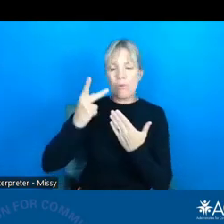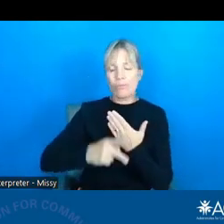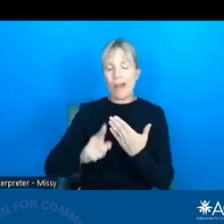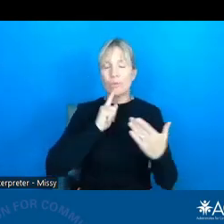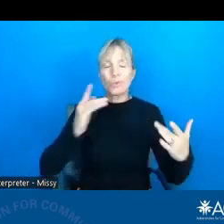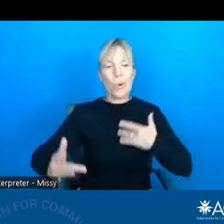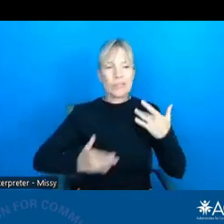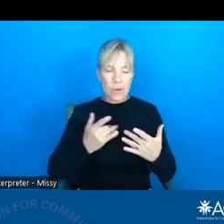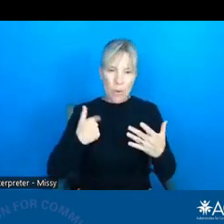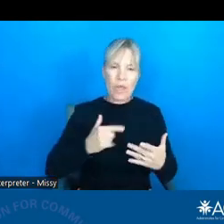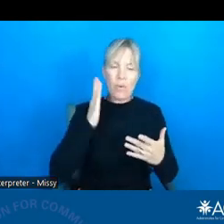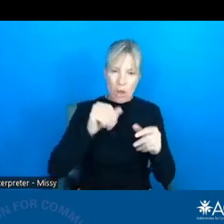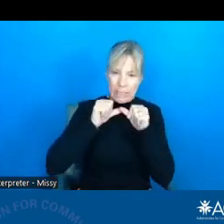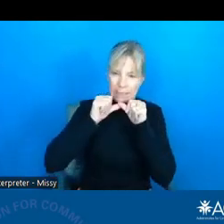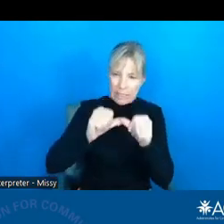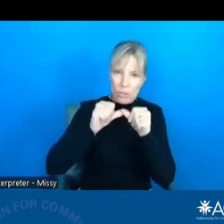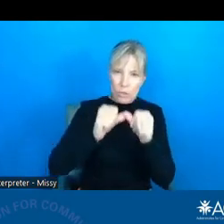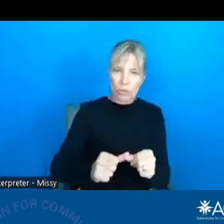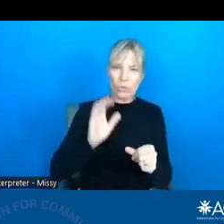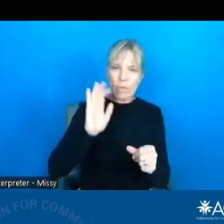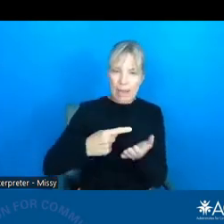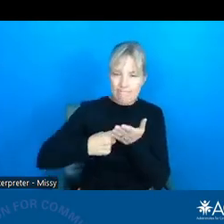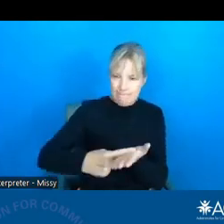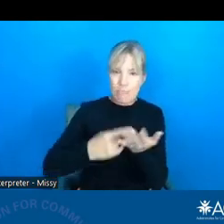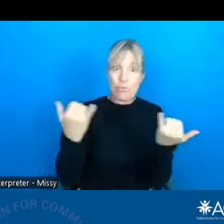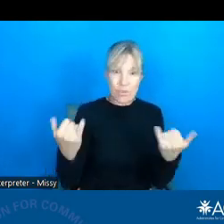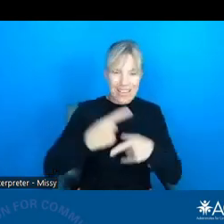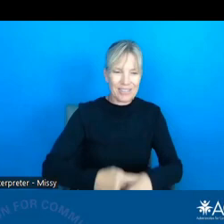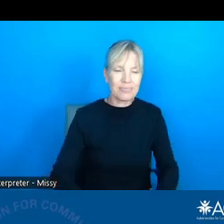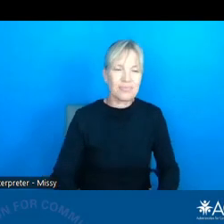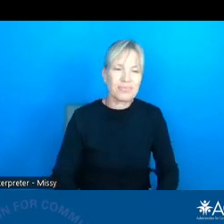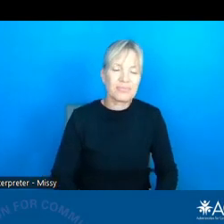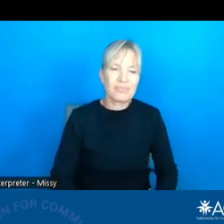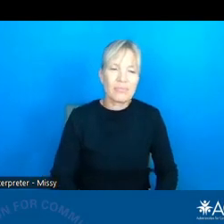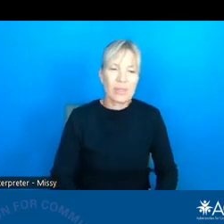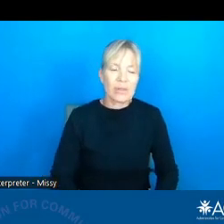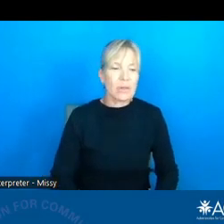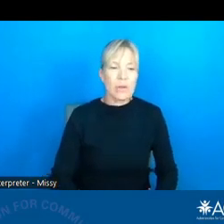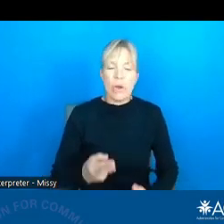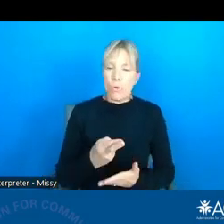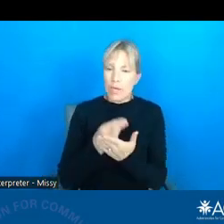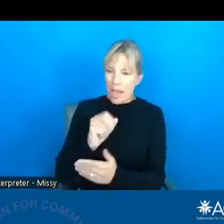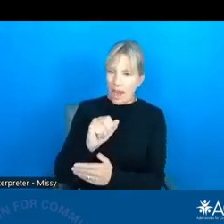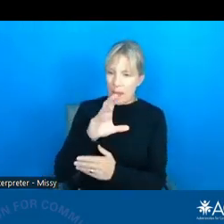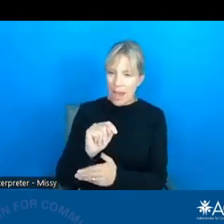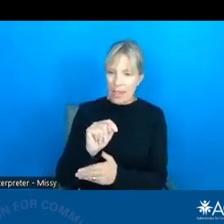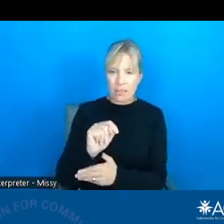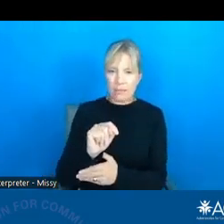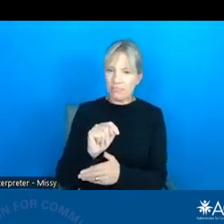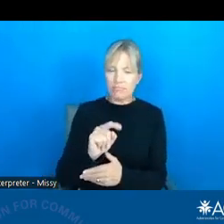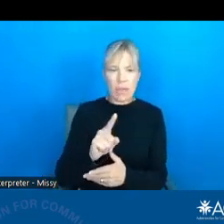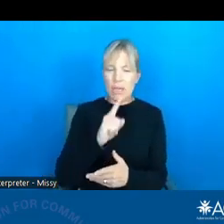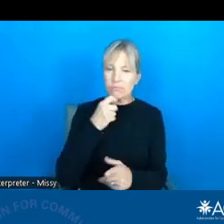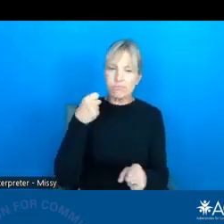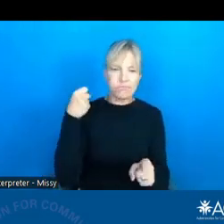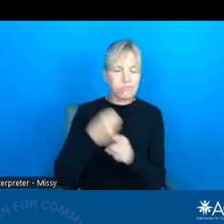excited that we will be continuing that conversation today. The Rehabilitation Act is just